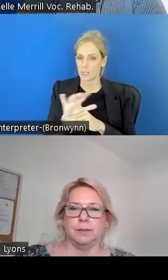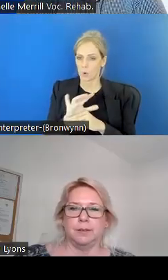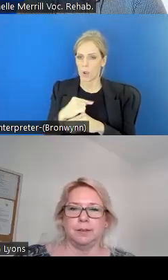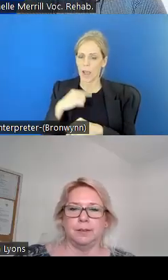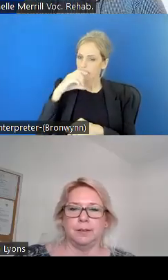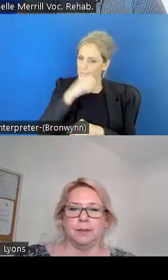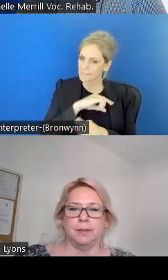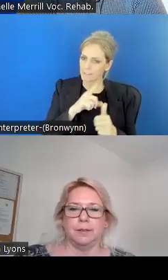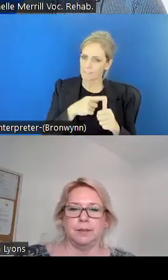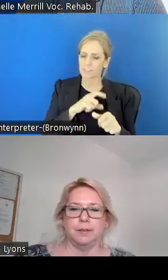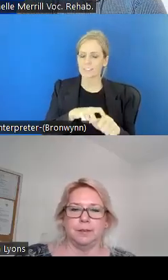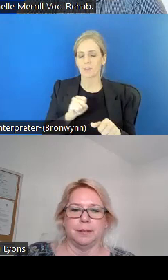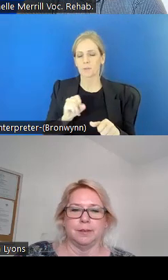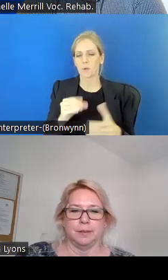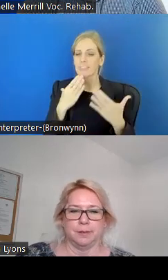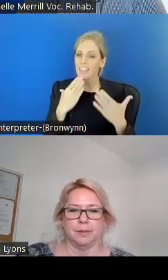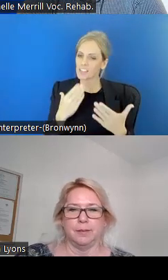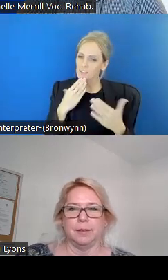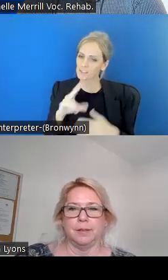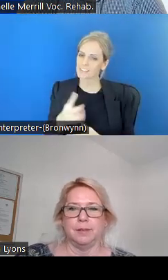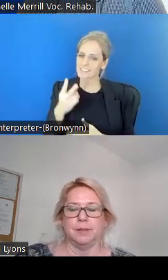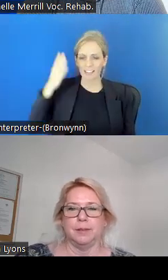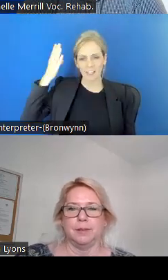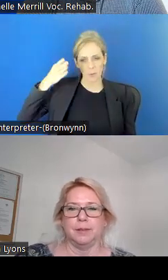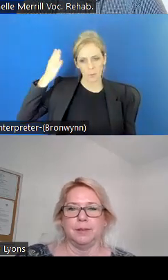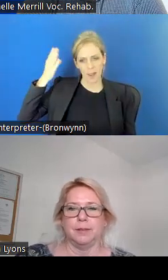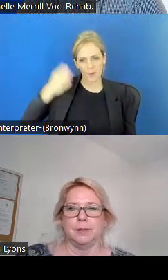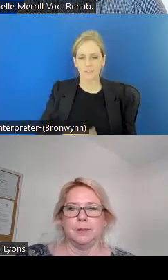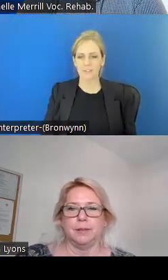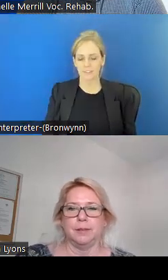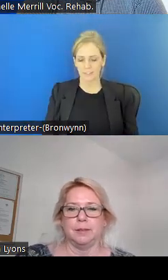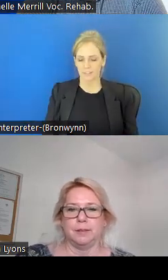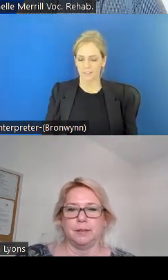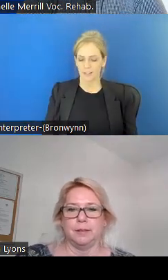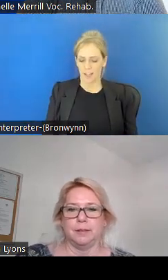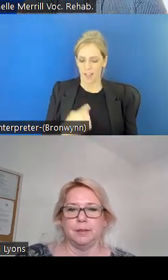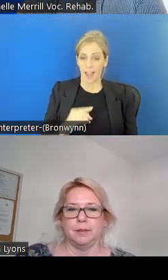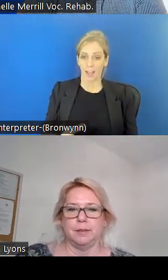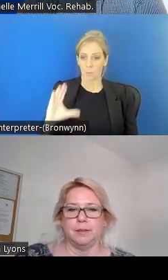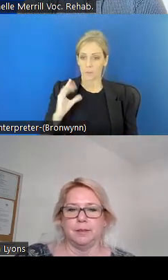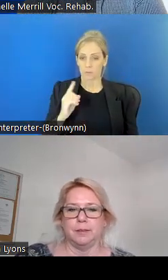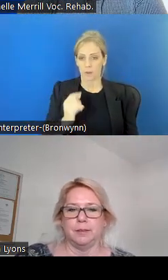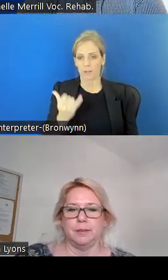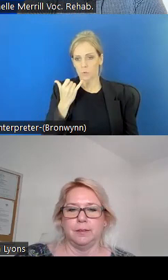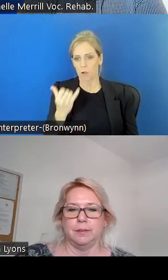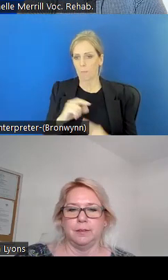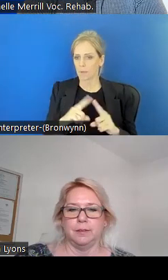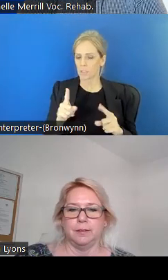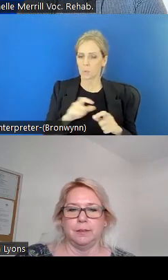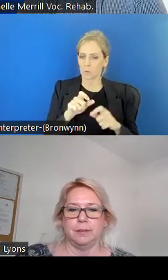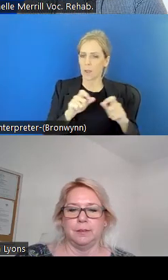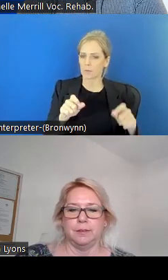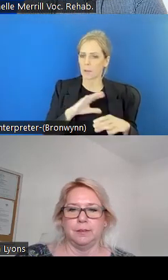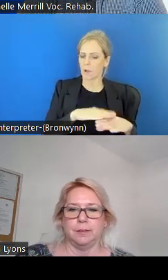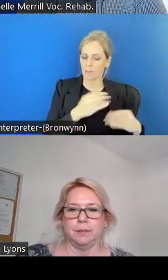first time, so thank you for having the second go around. Actually, I was trying to dial in and you guys were wrapped up on the last one. But